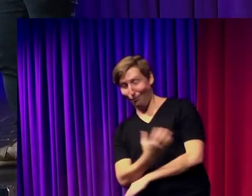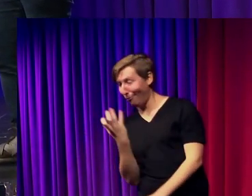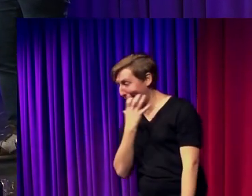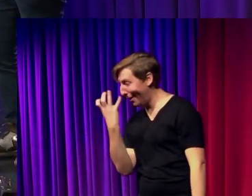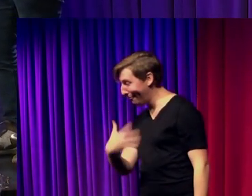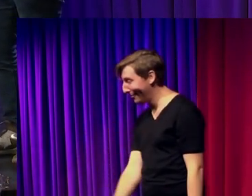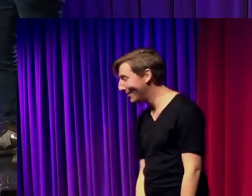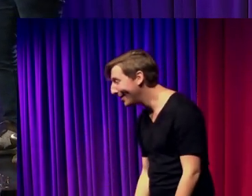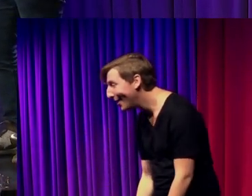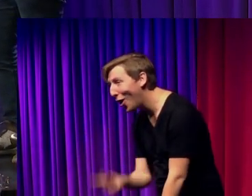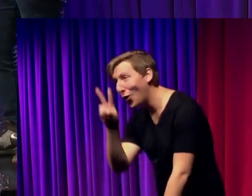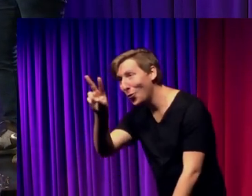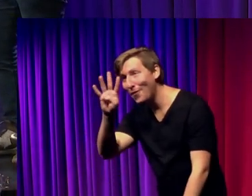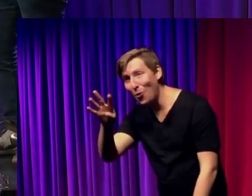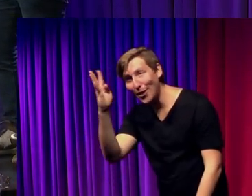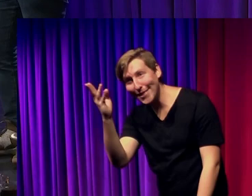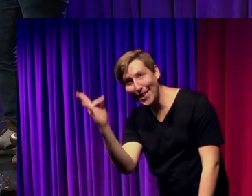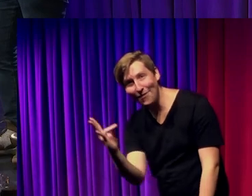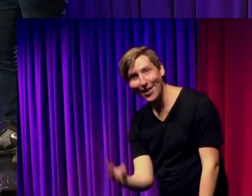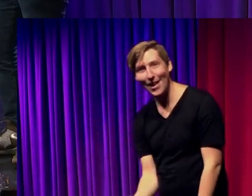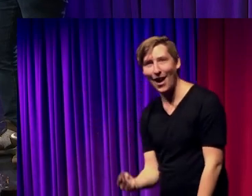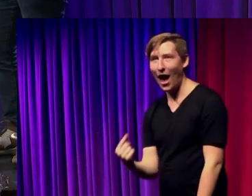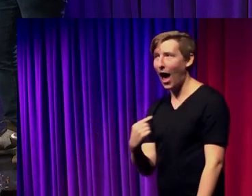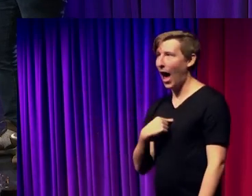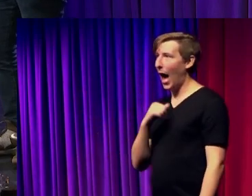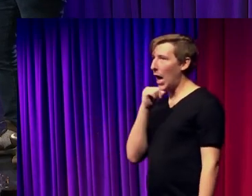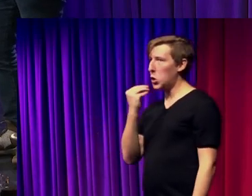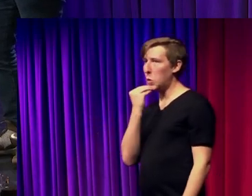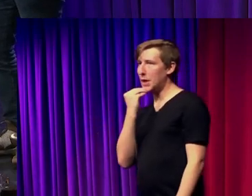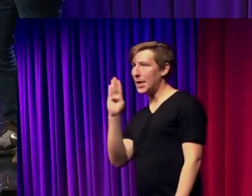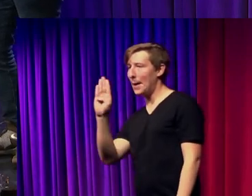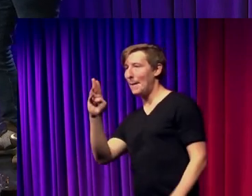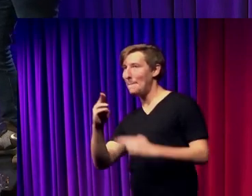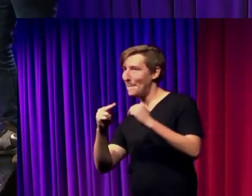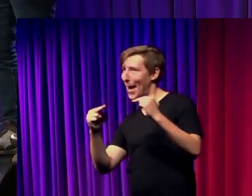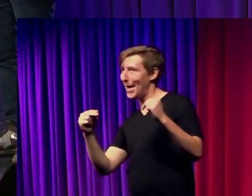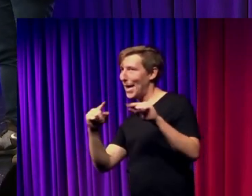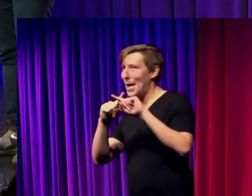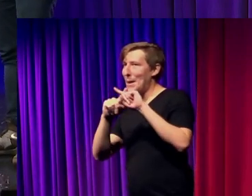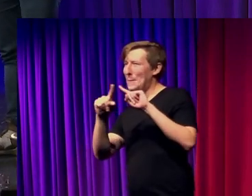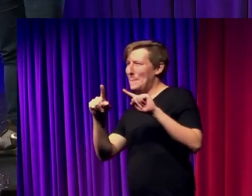I was like, man, I don't eat bacon, but I think that's super unhealthy.